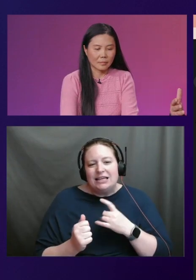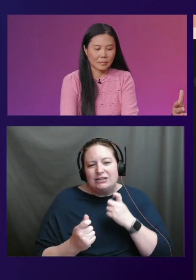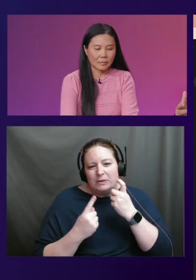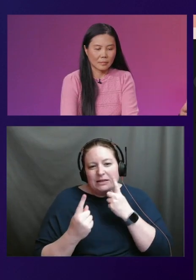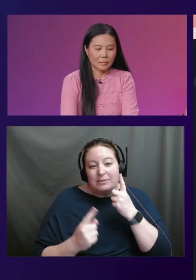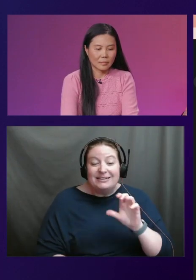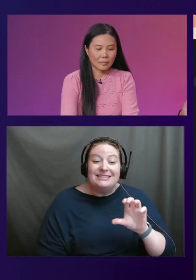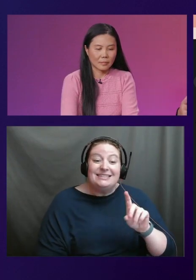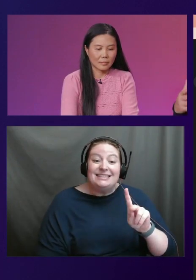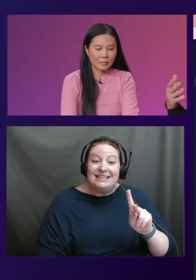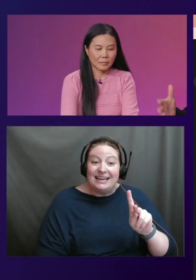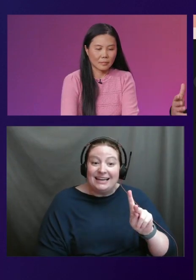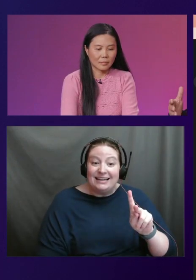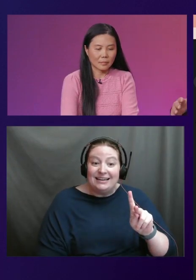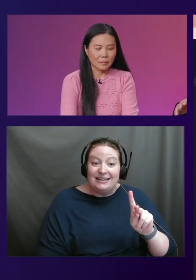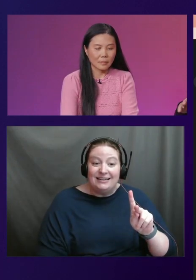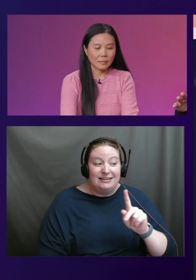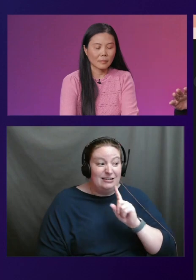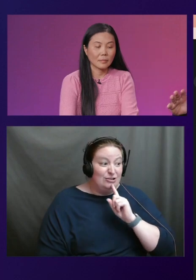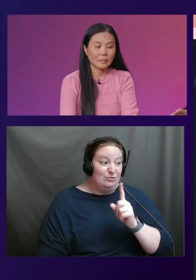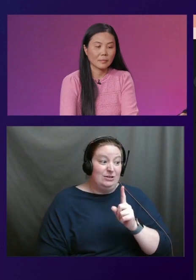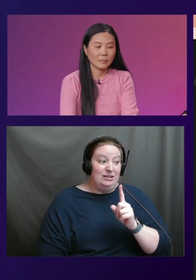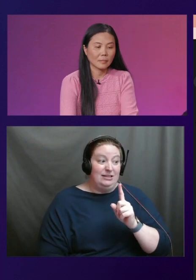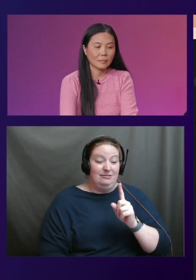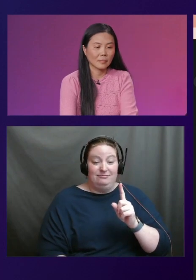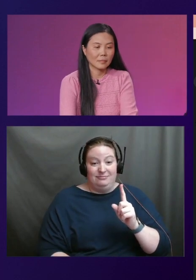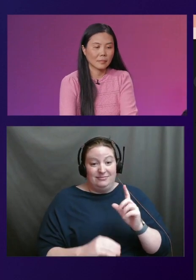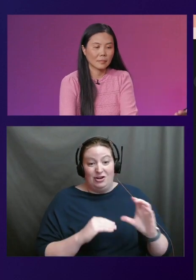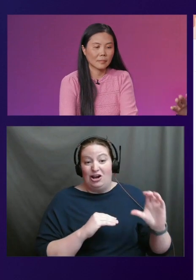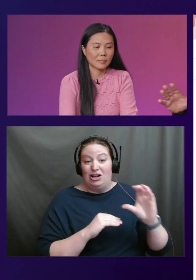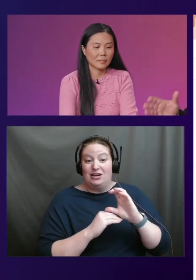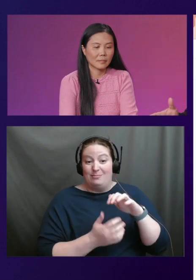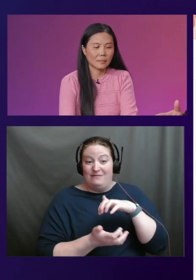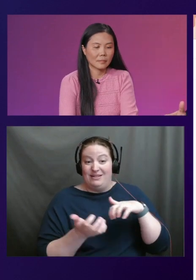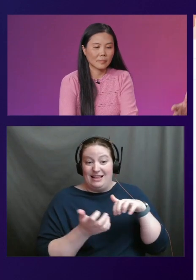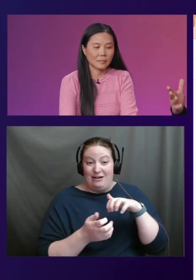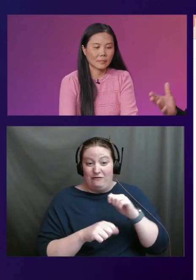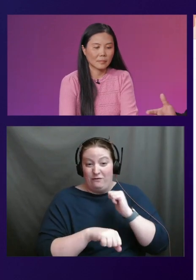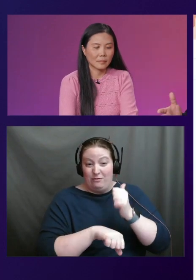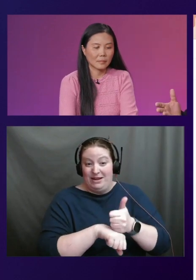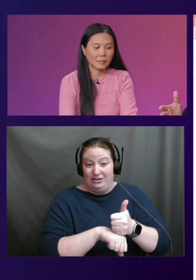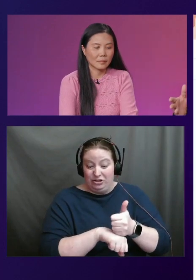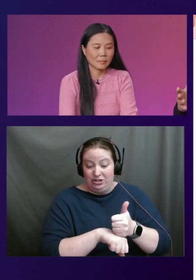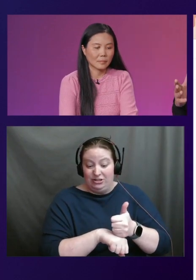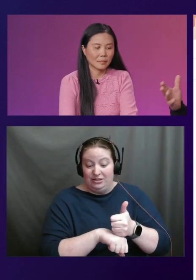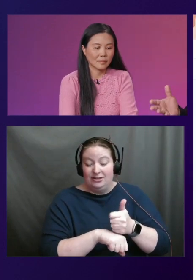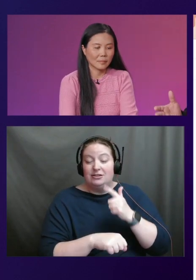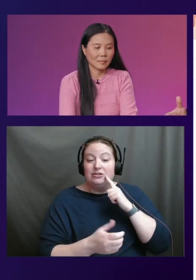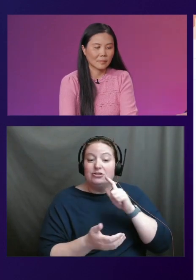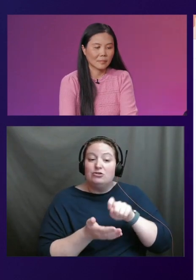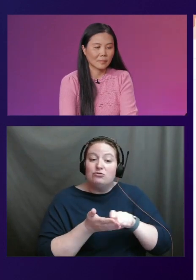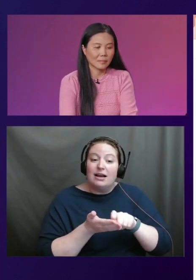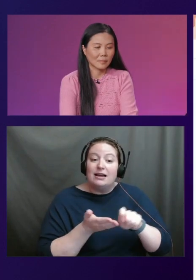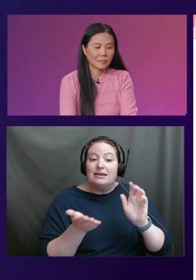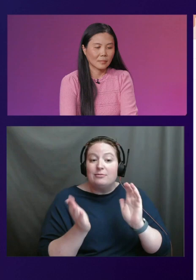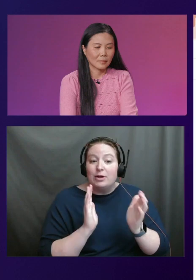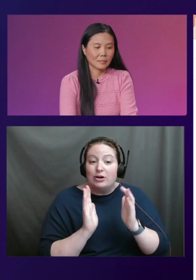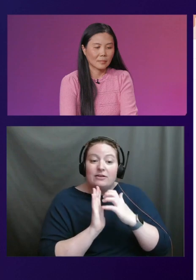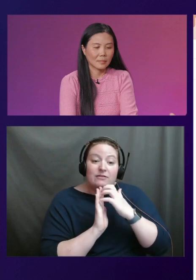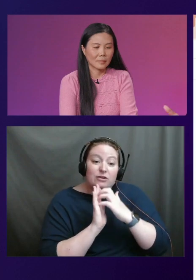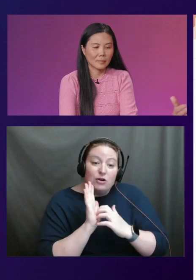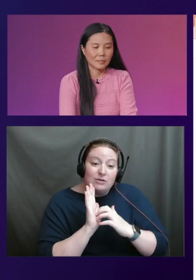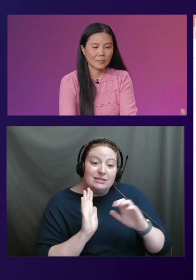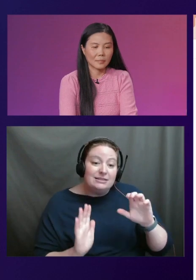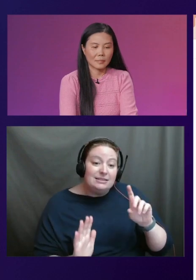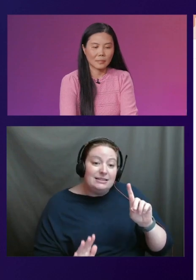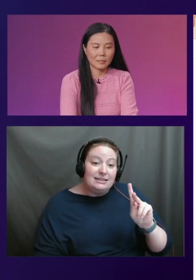really imperative abstraction on top of CloudFormation. So Right. what you write imperative code in CDK, and then